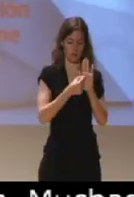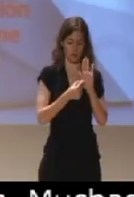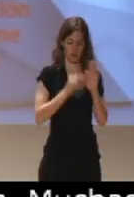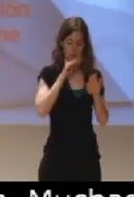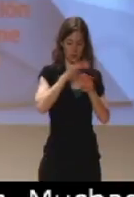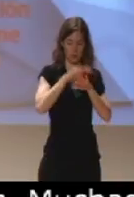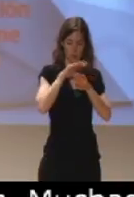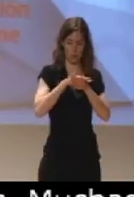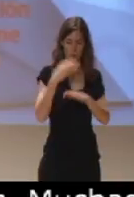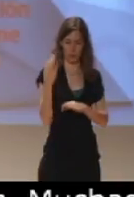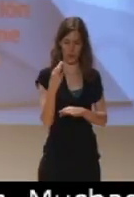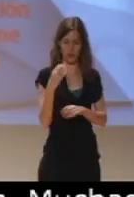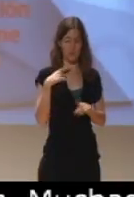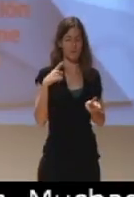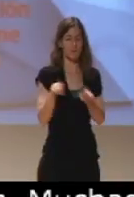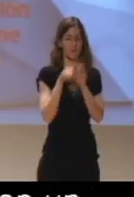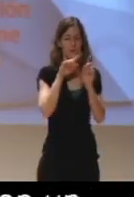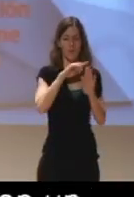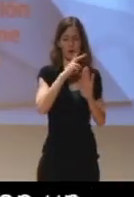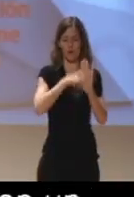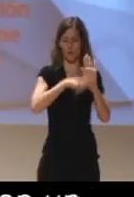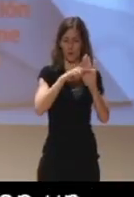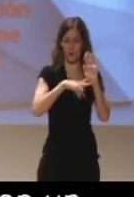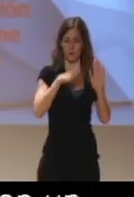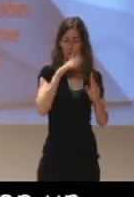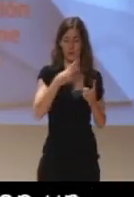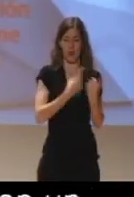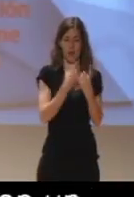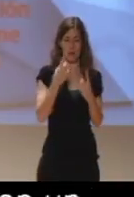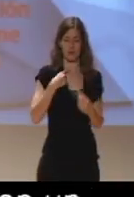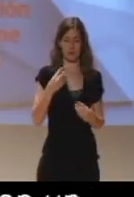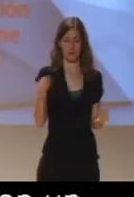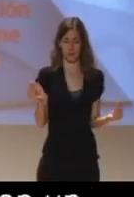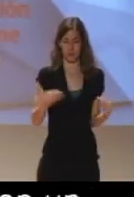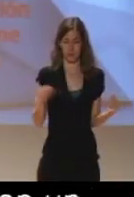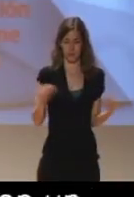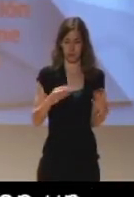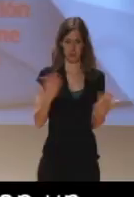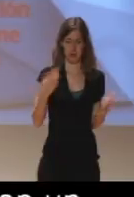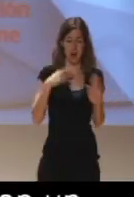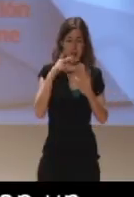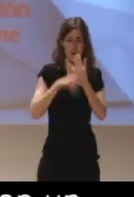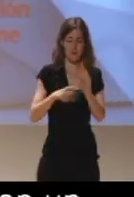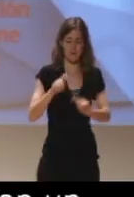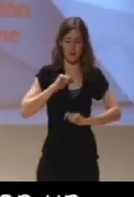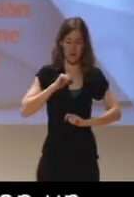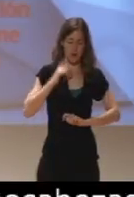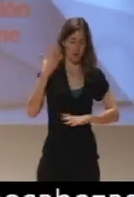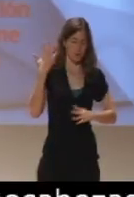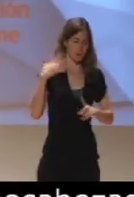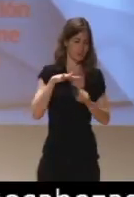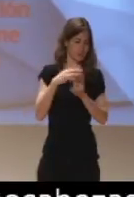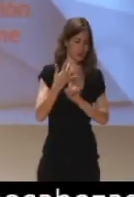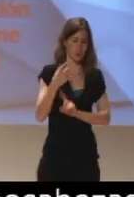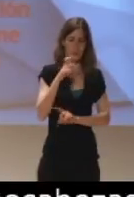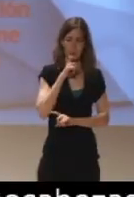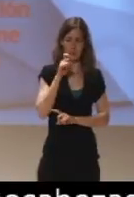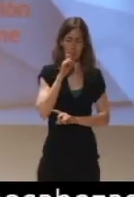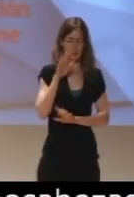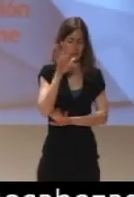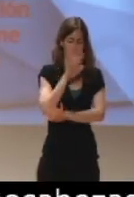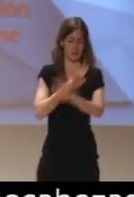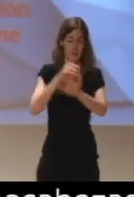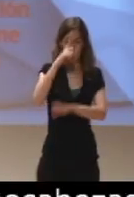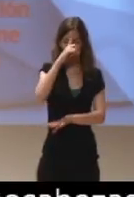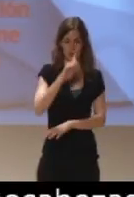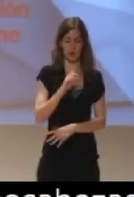the standards, because many times standards are also a bit absurd and give you total nightmares,